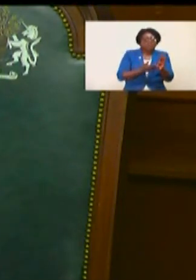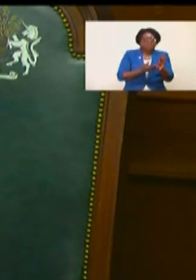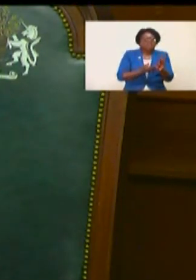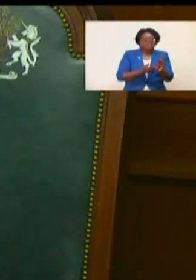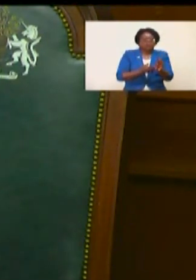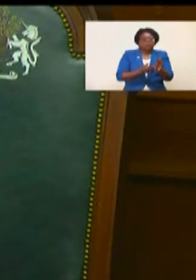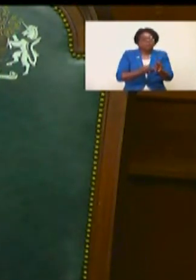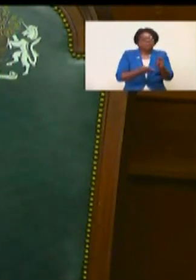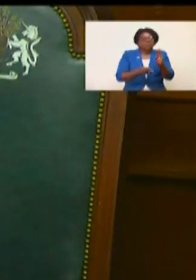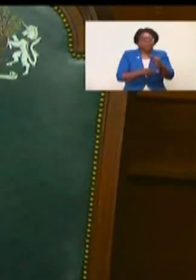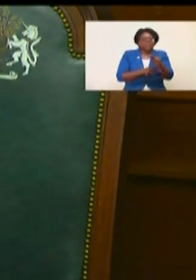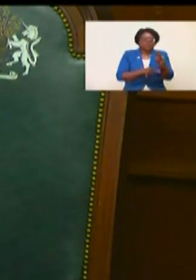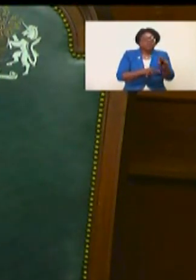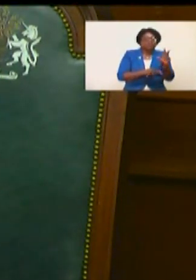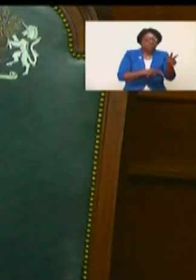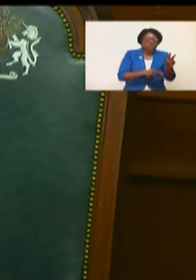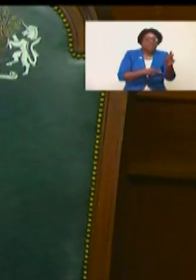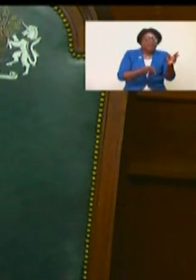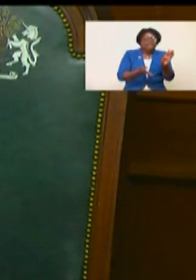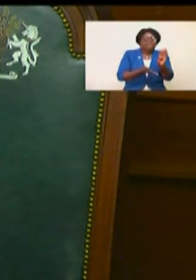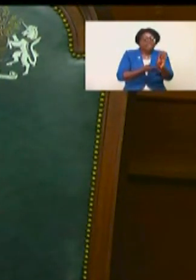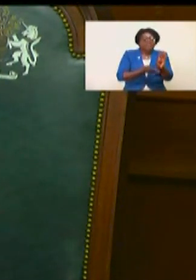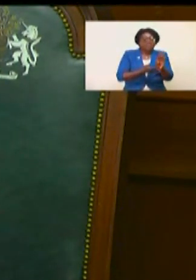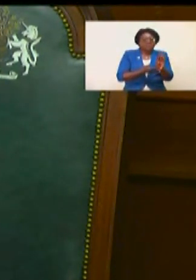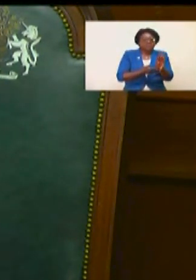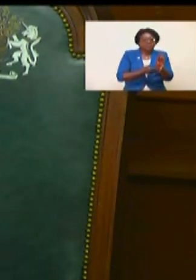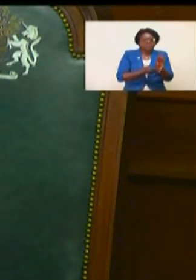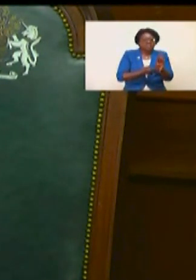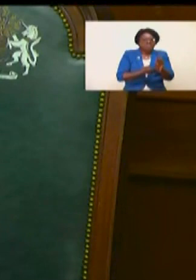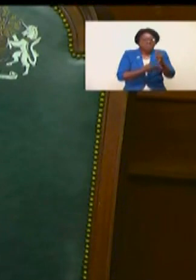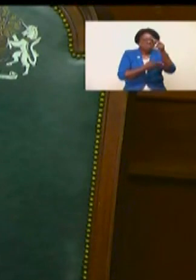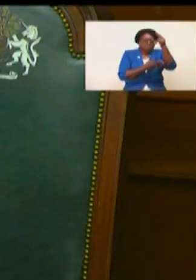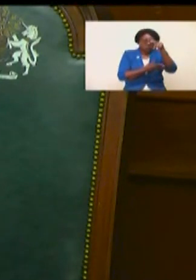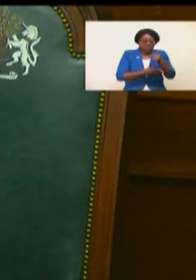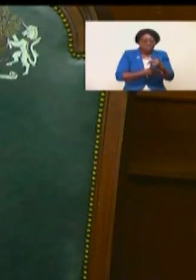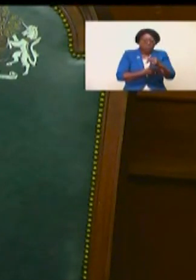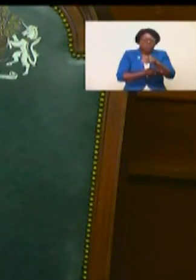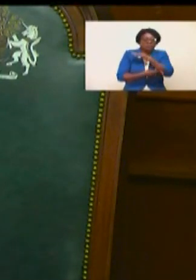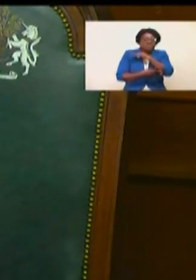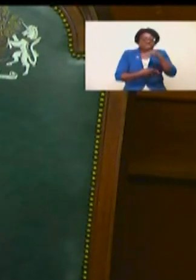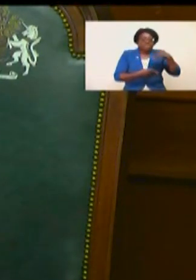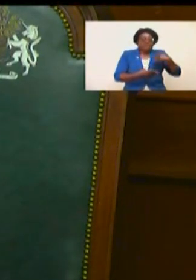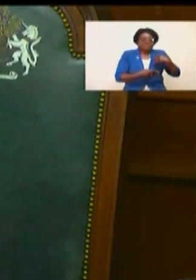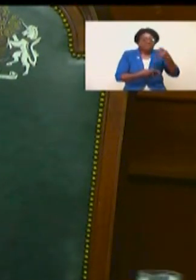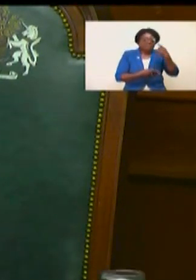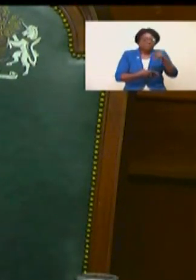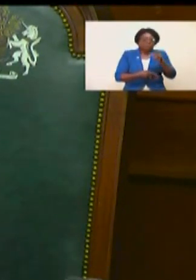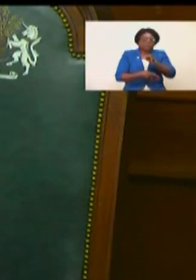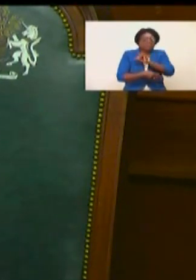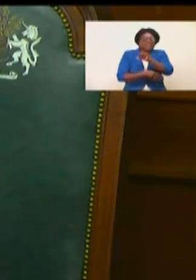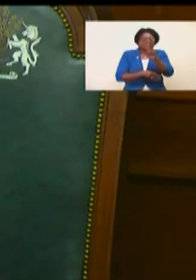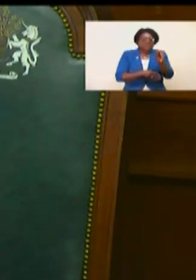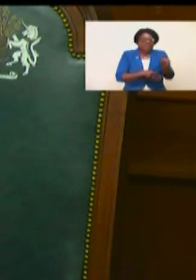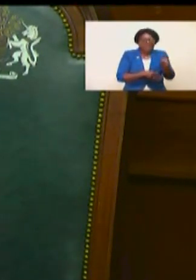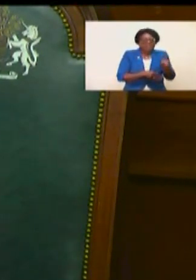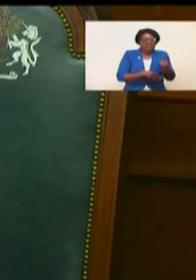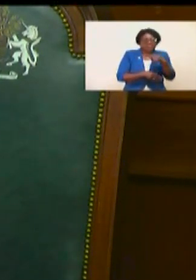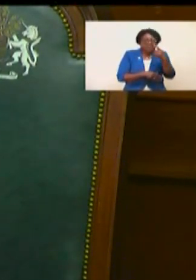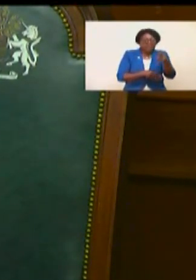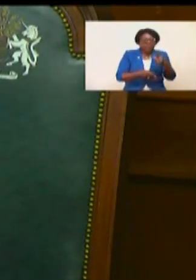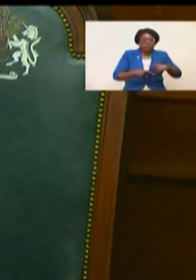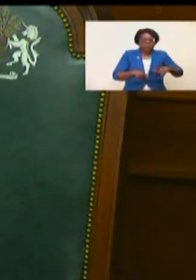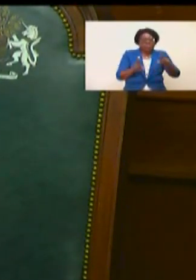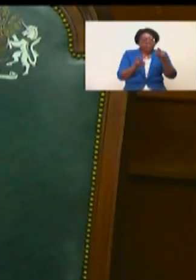2023 budget, 2024 budget. The honorable member for Carmichael has indicated his intentions to speak at this